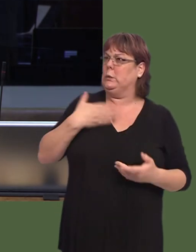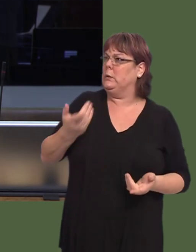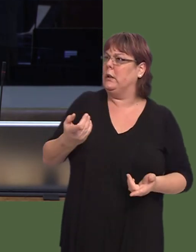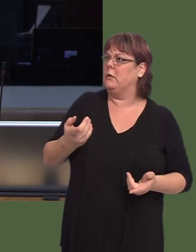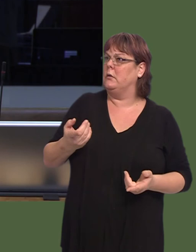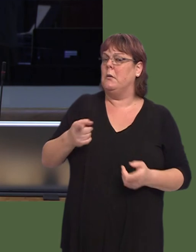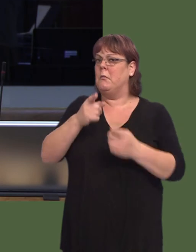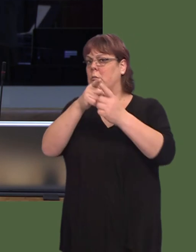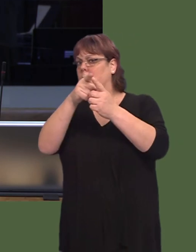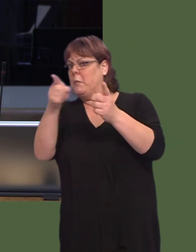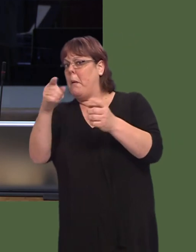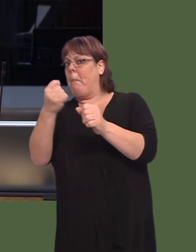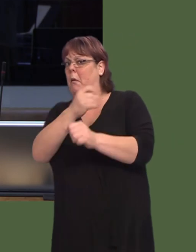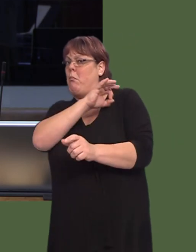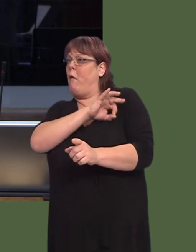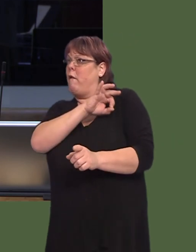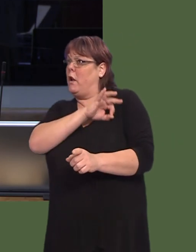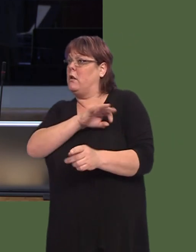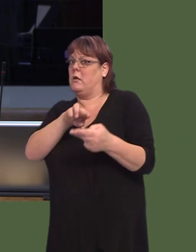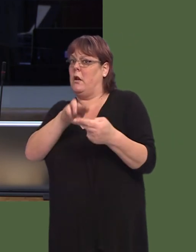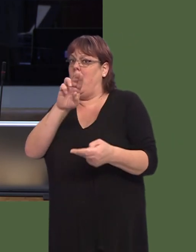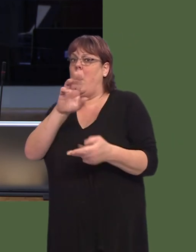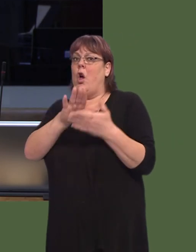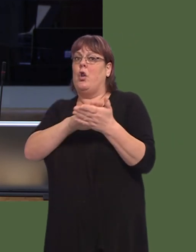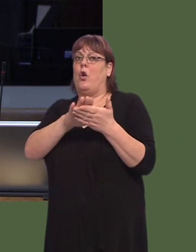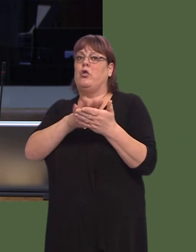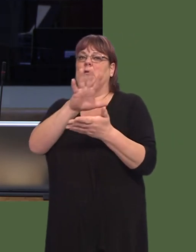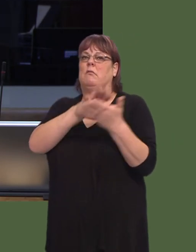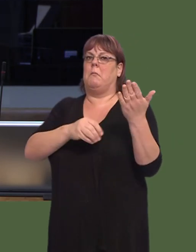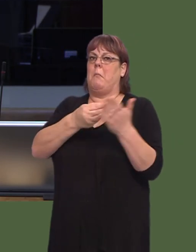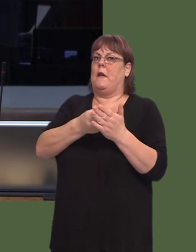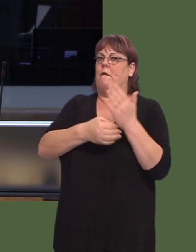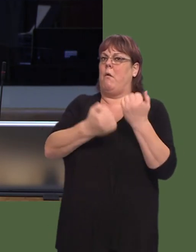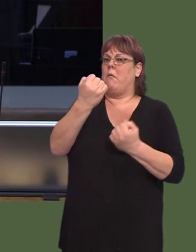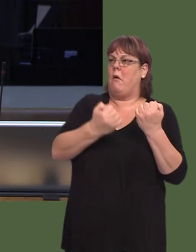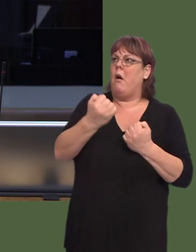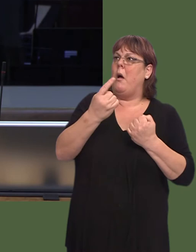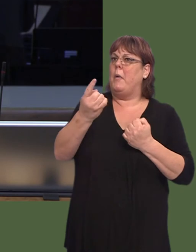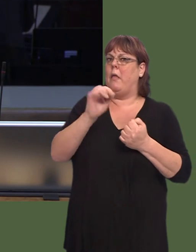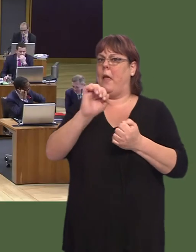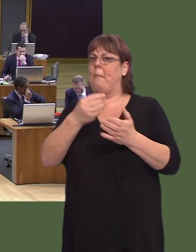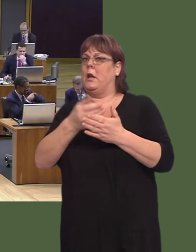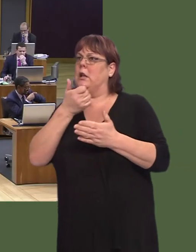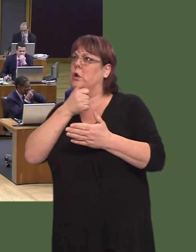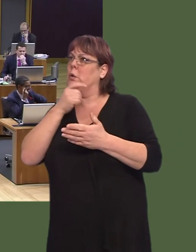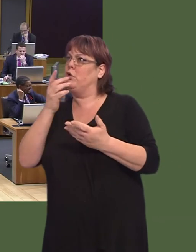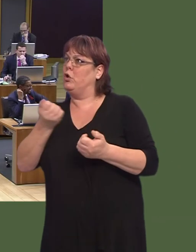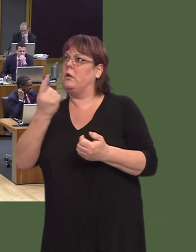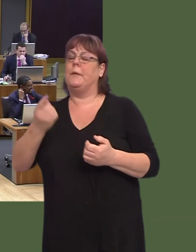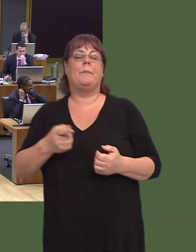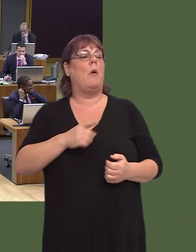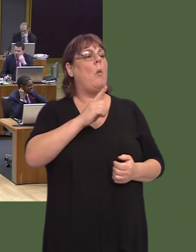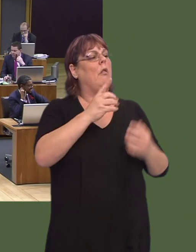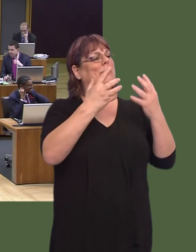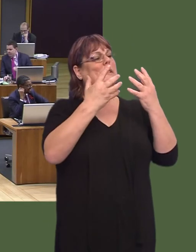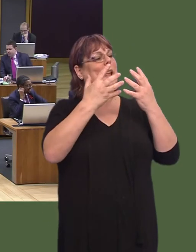where profits are being made in this way, so that they're not just going to be a rip-off on the motorists, shouldn't the money be used for related purposes? Well, three things. I think,